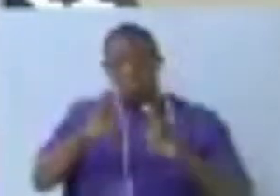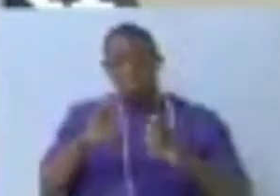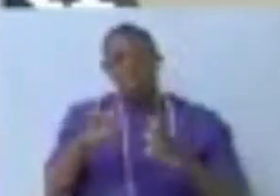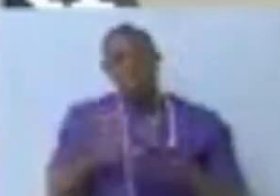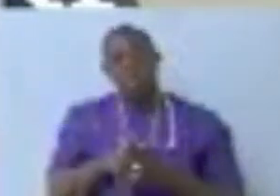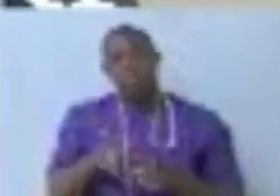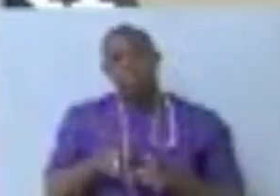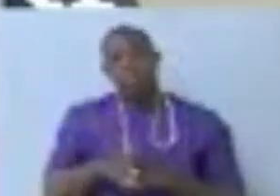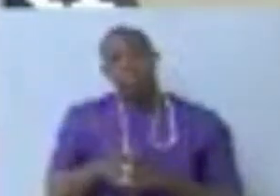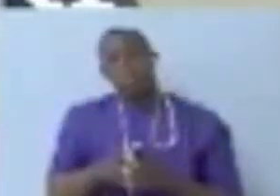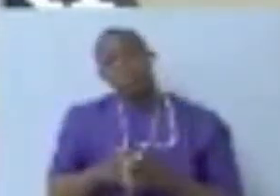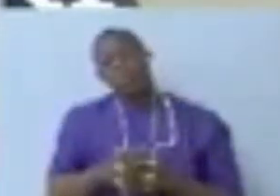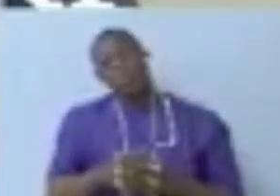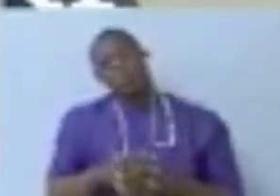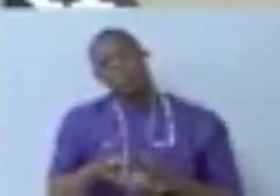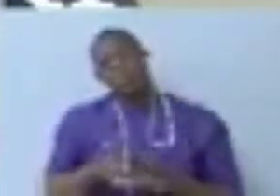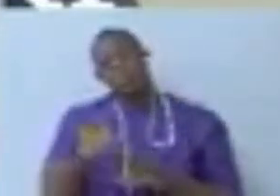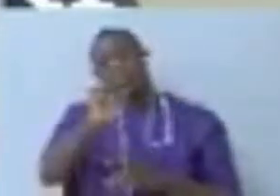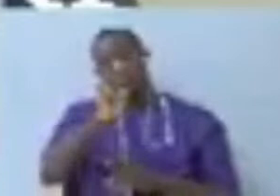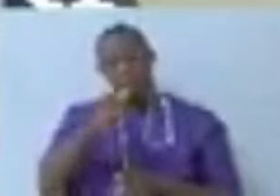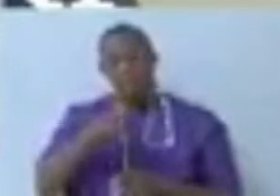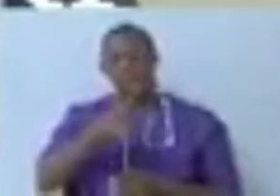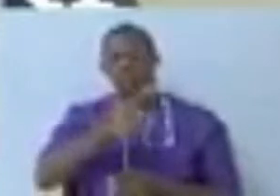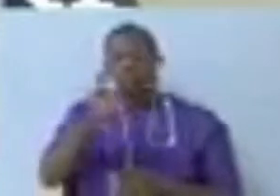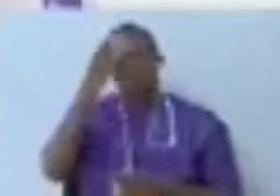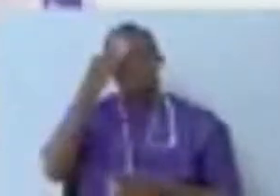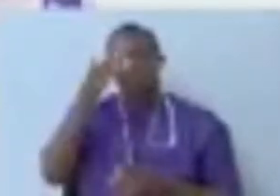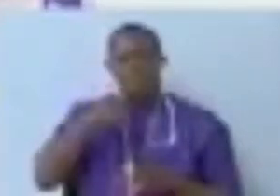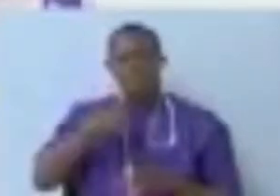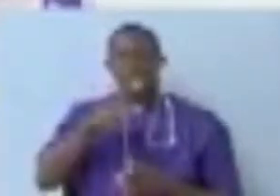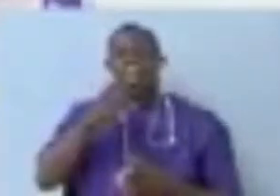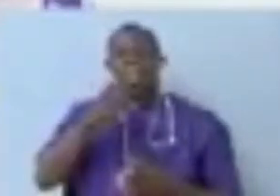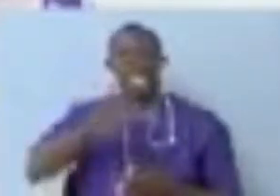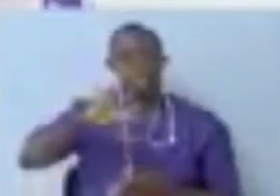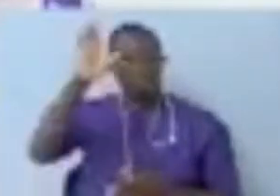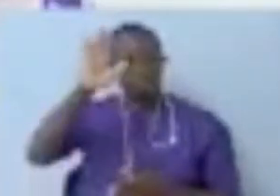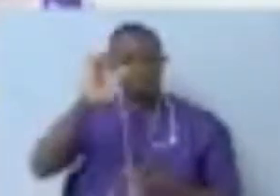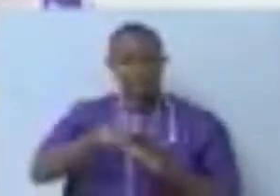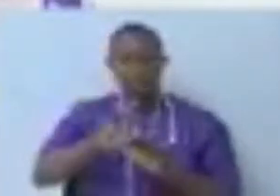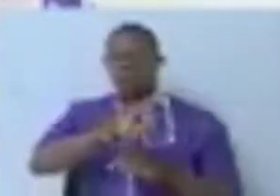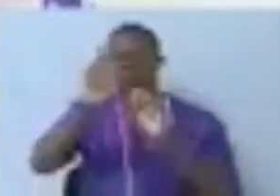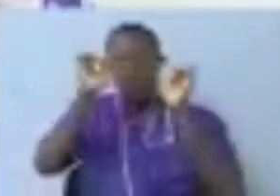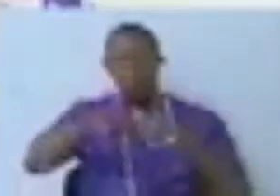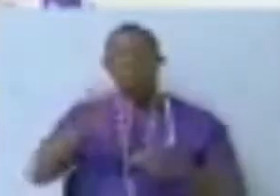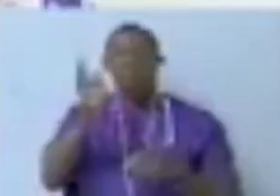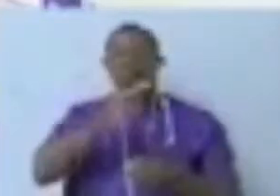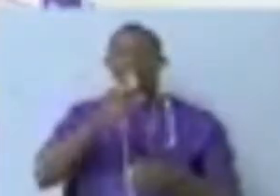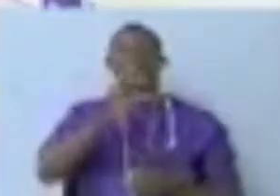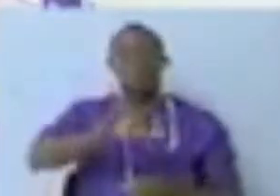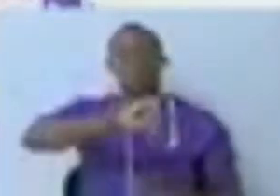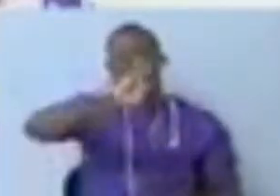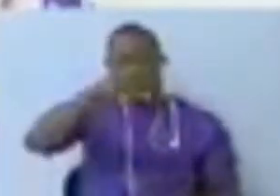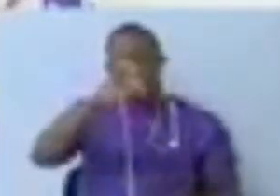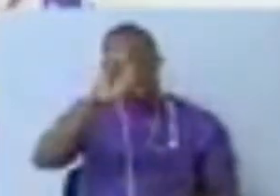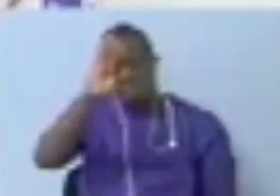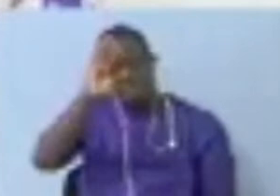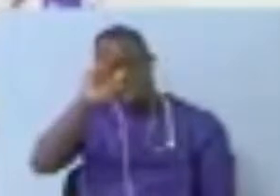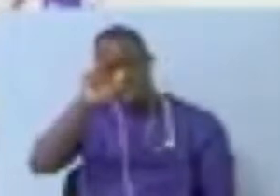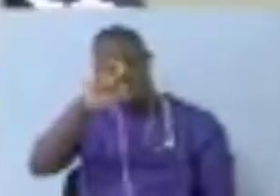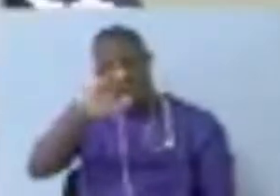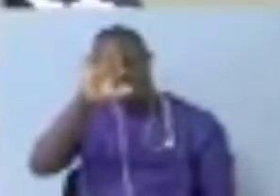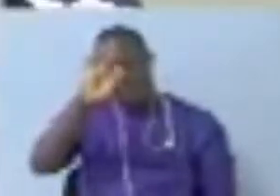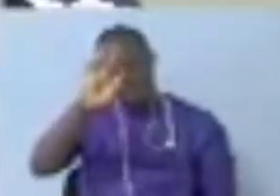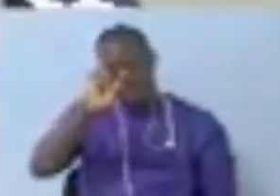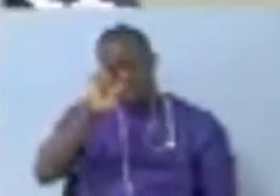You see, what I do know, Mr. Fall, I am on the oath, I cannot lie. Mr. Jobarteh, just answer the question. We